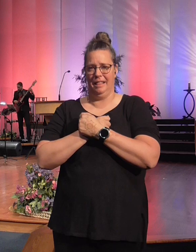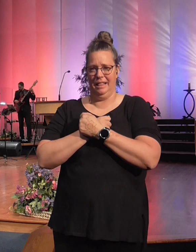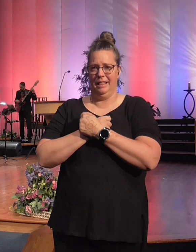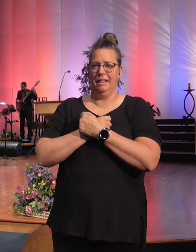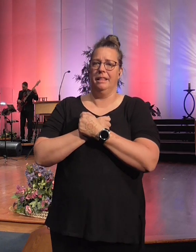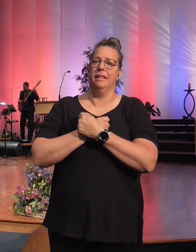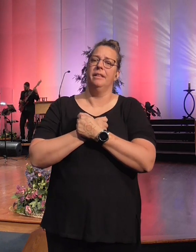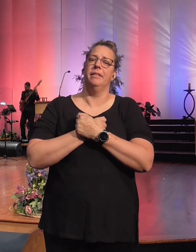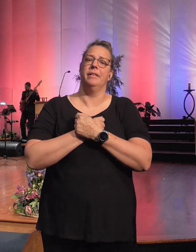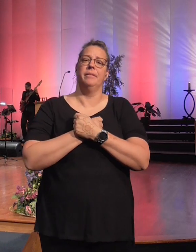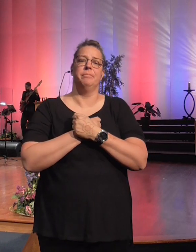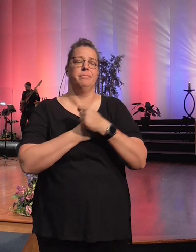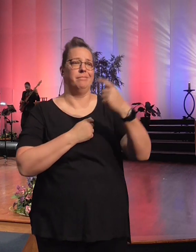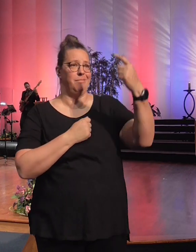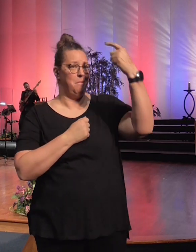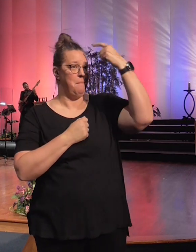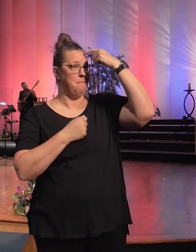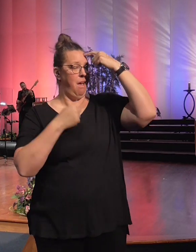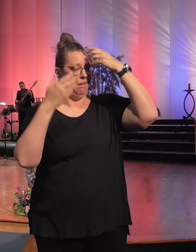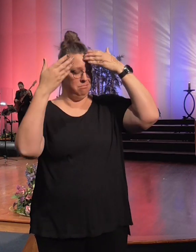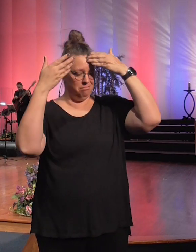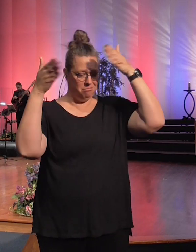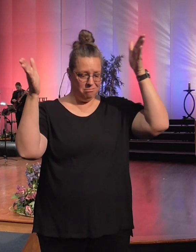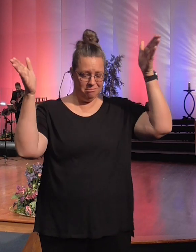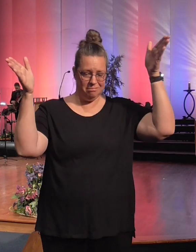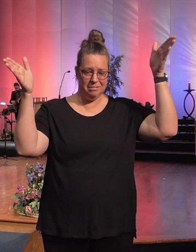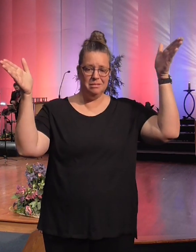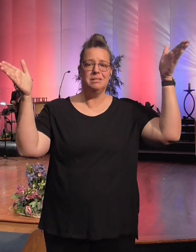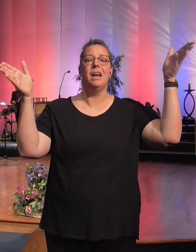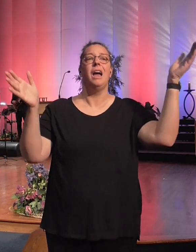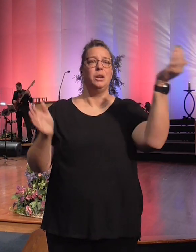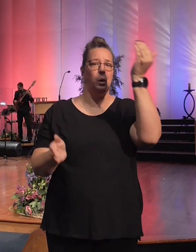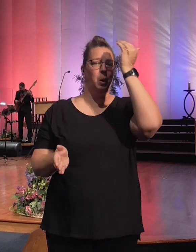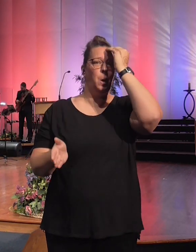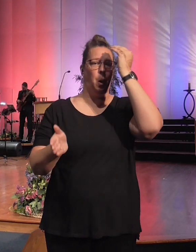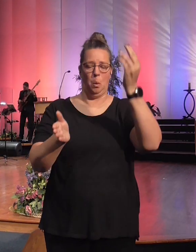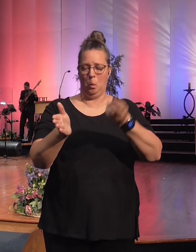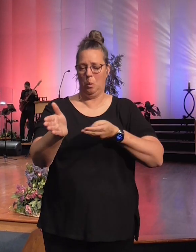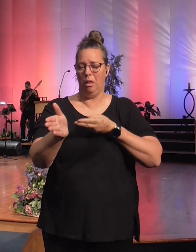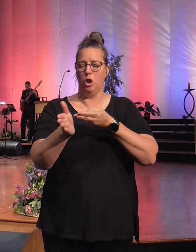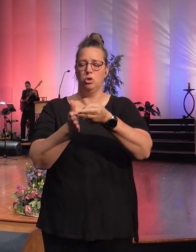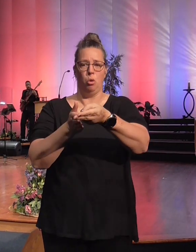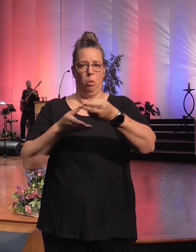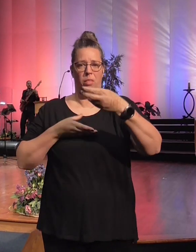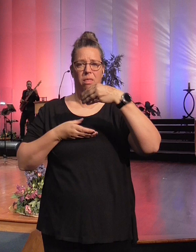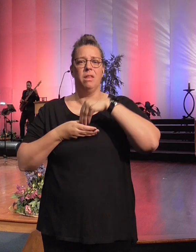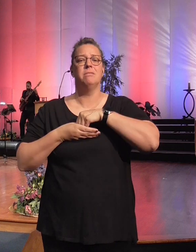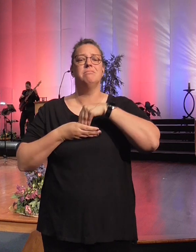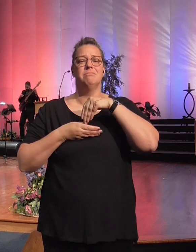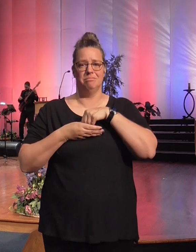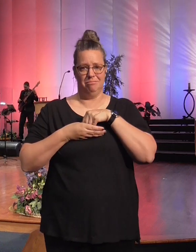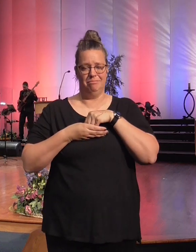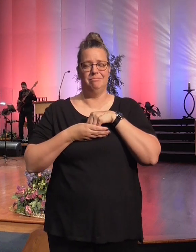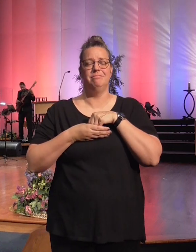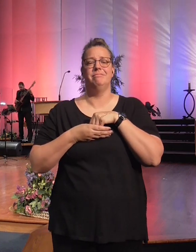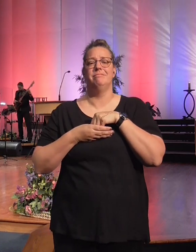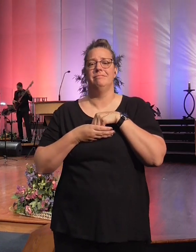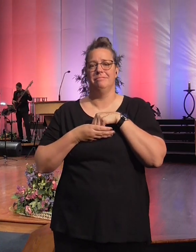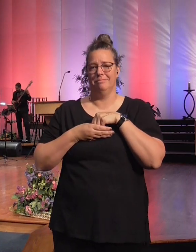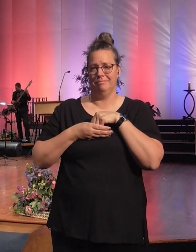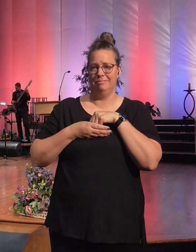With open mind, I know the truth within me.